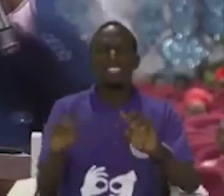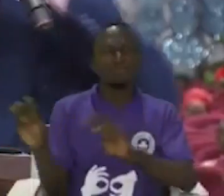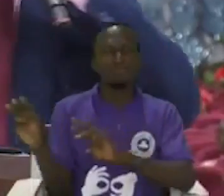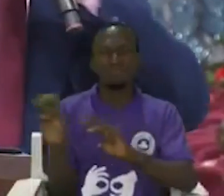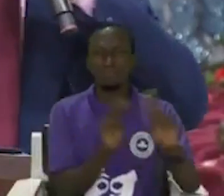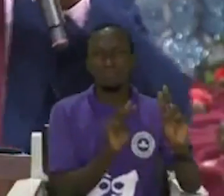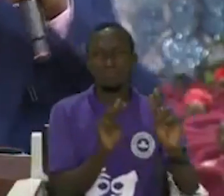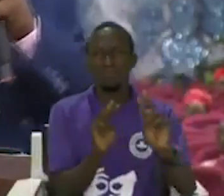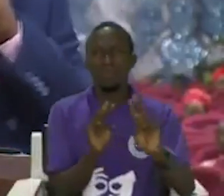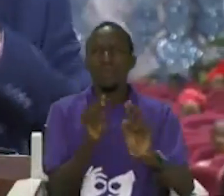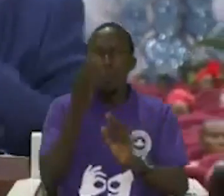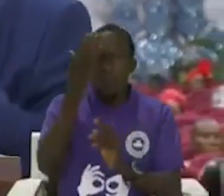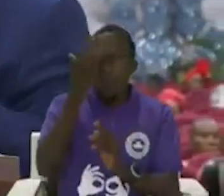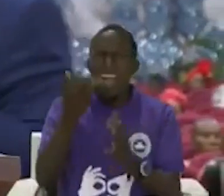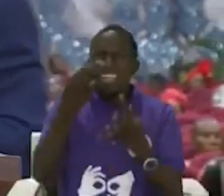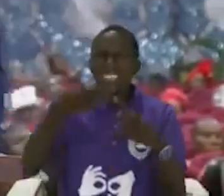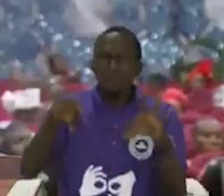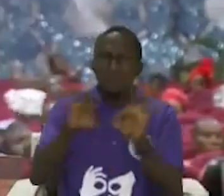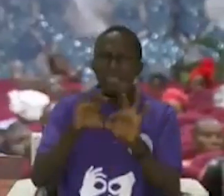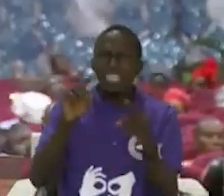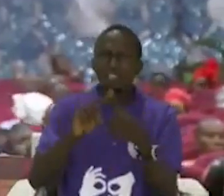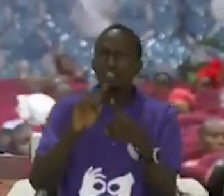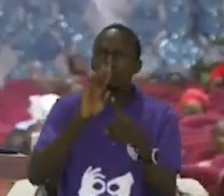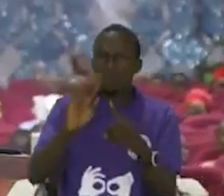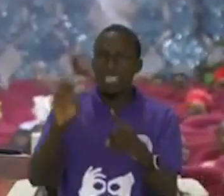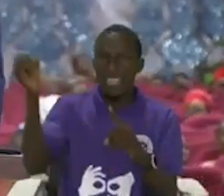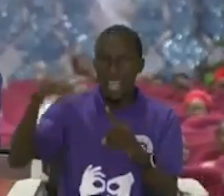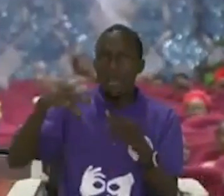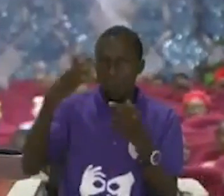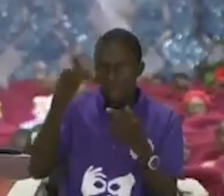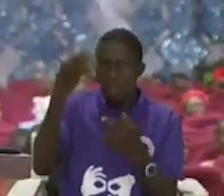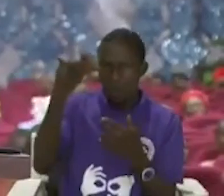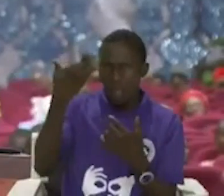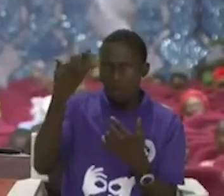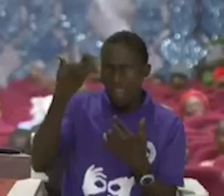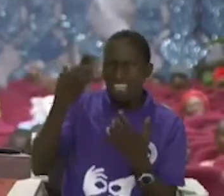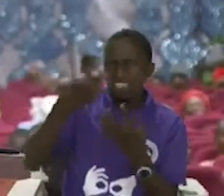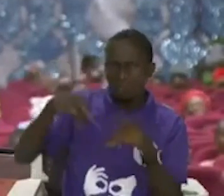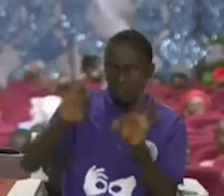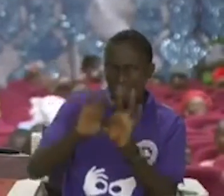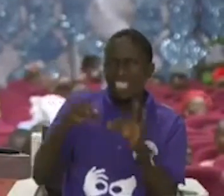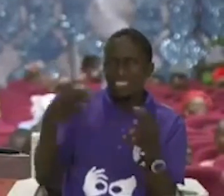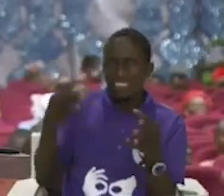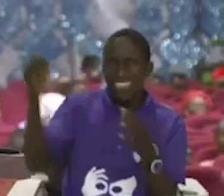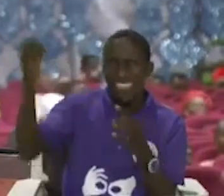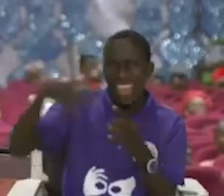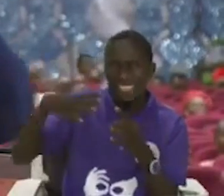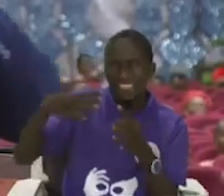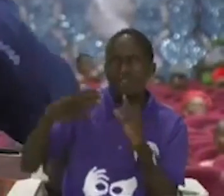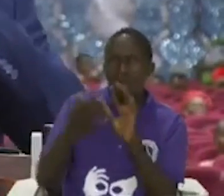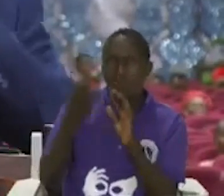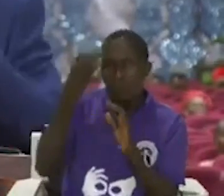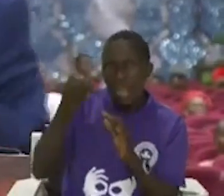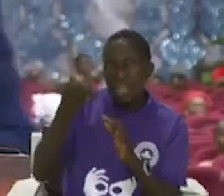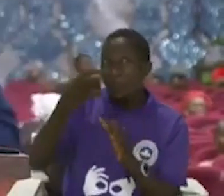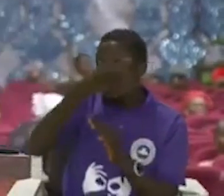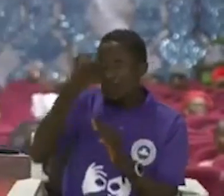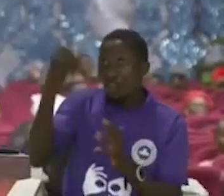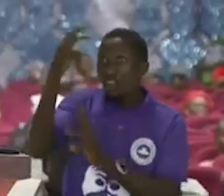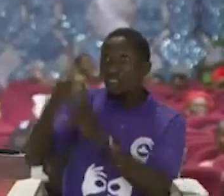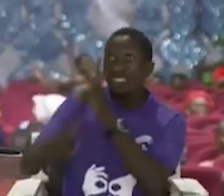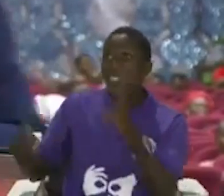Why is it important to be light? Why? Why is it important to become light? This world is full of darkness.